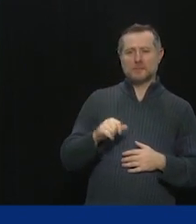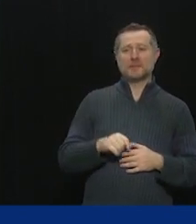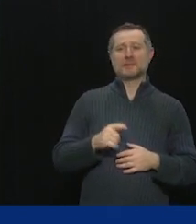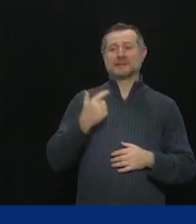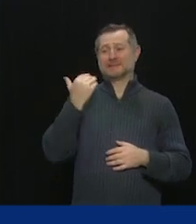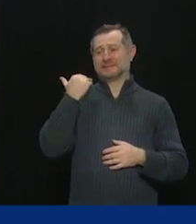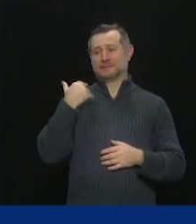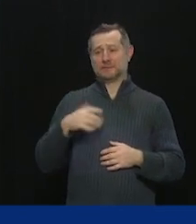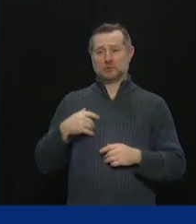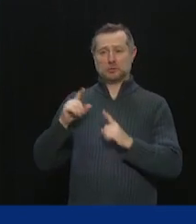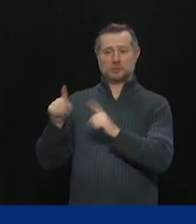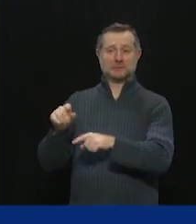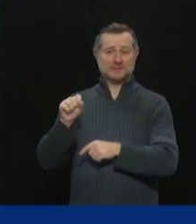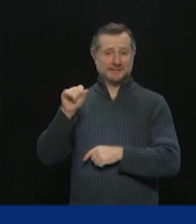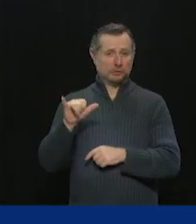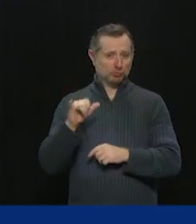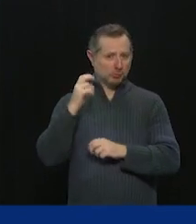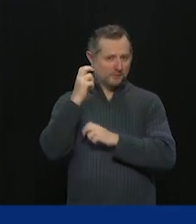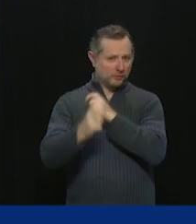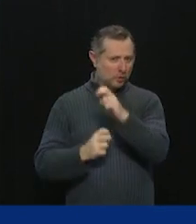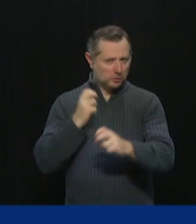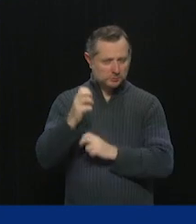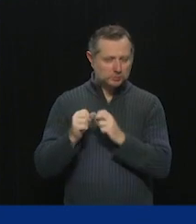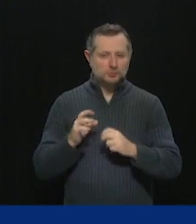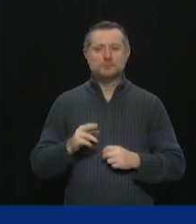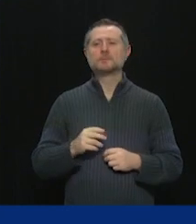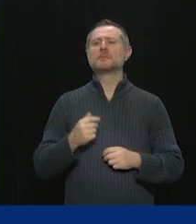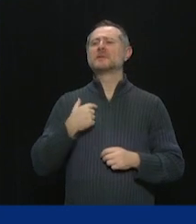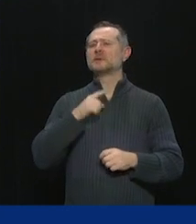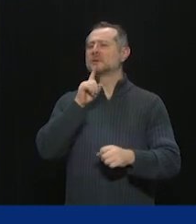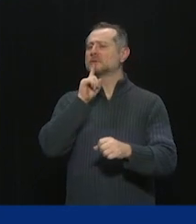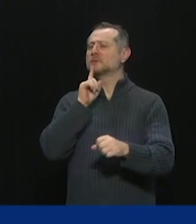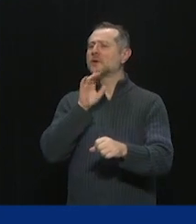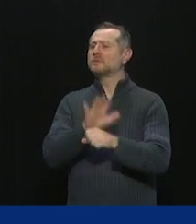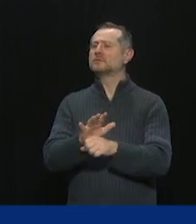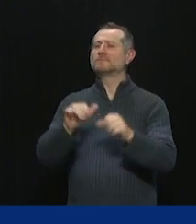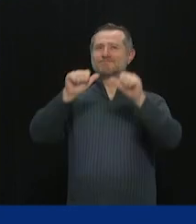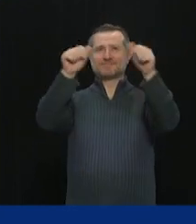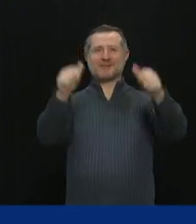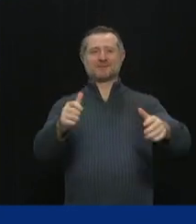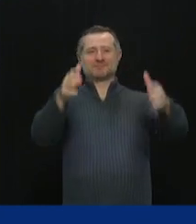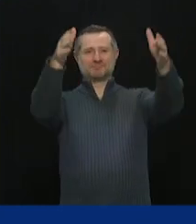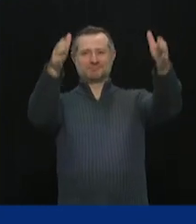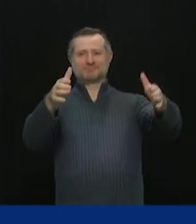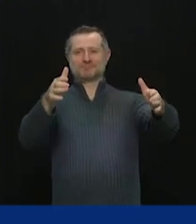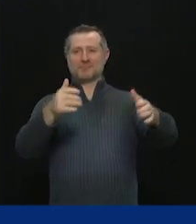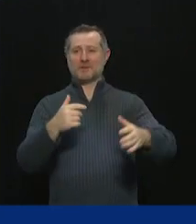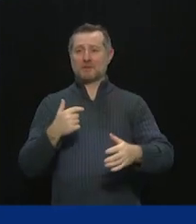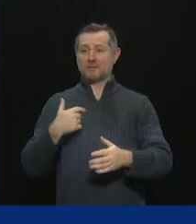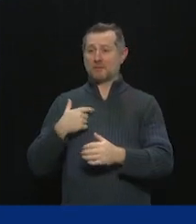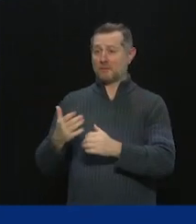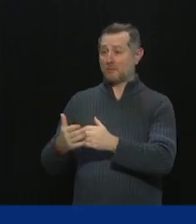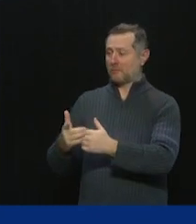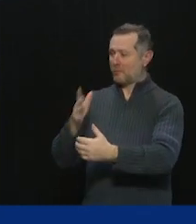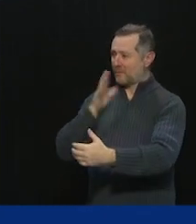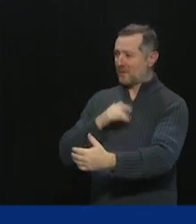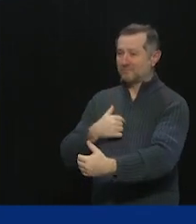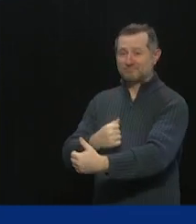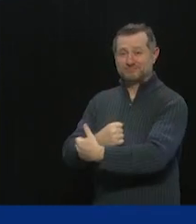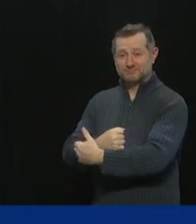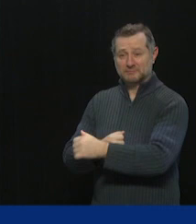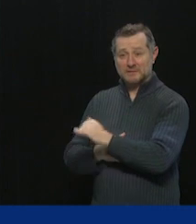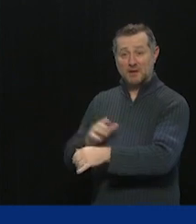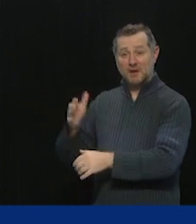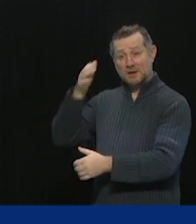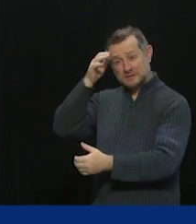week. We dedicated a memorial, and I had a chance to hug the widow of a woman whose husband was doing nothing but his job on the highway, working